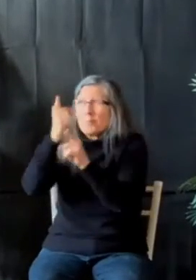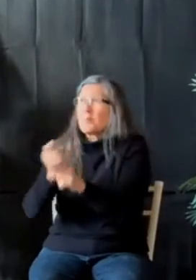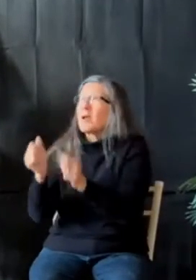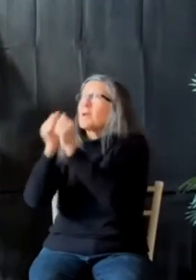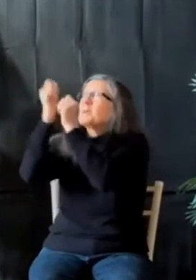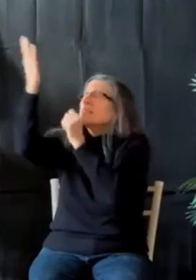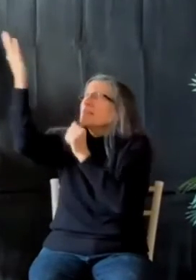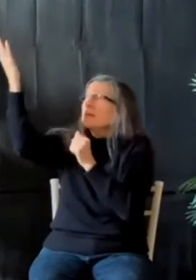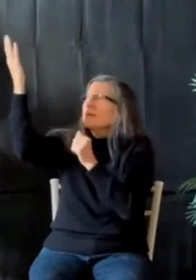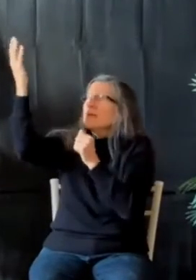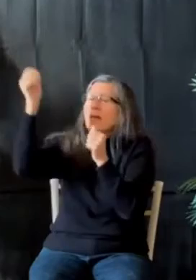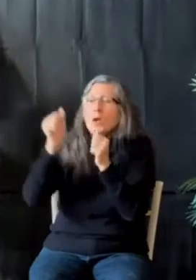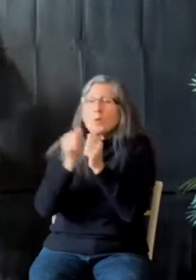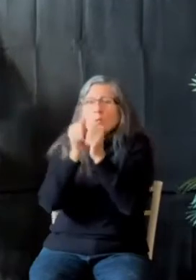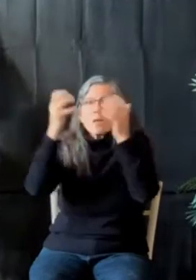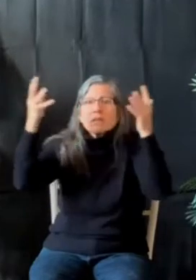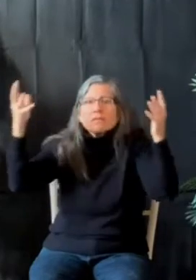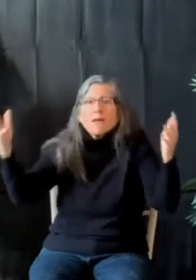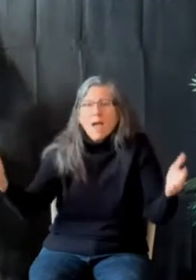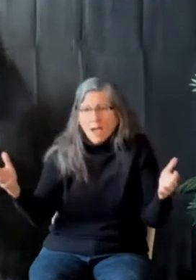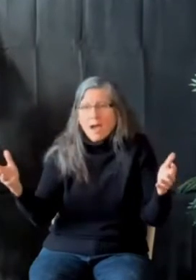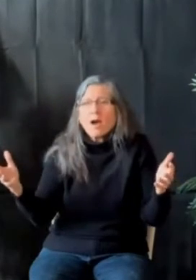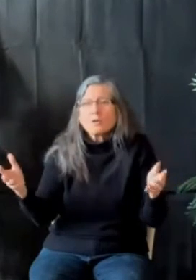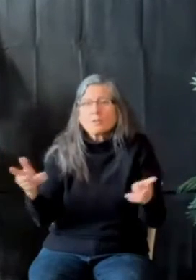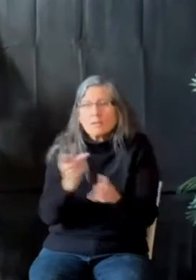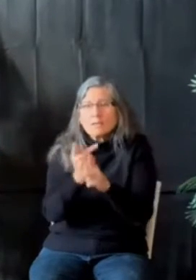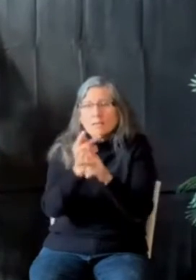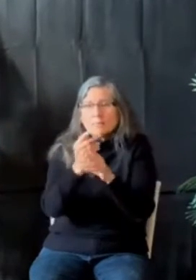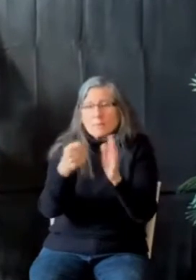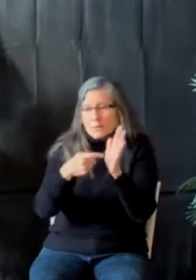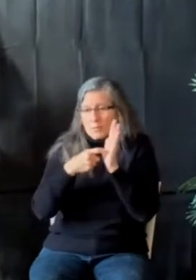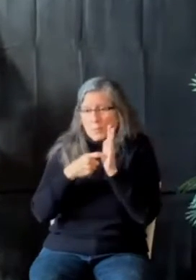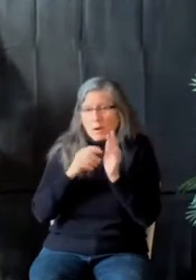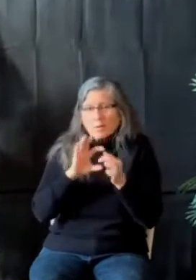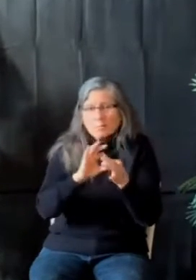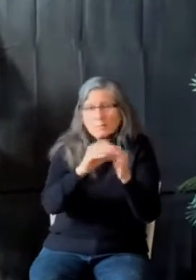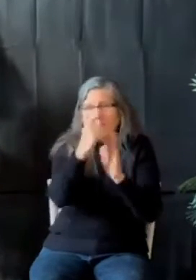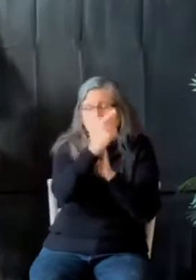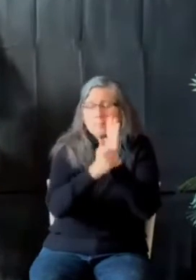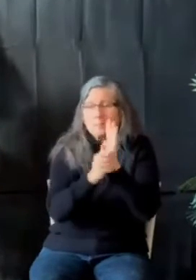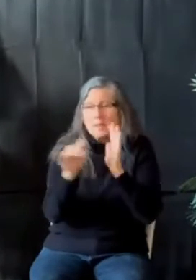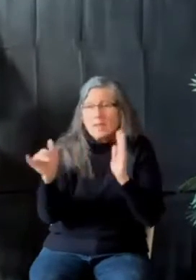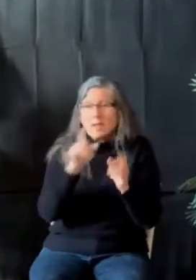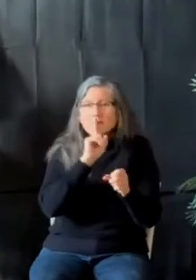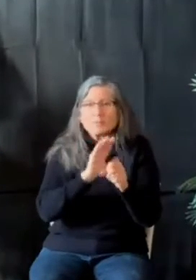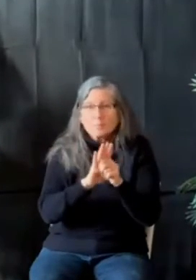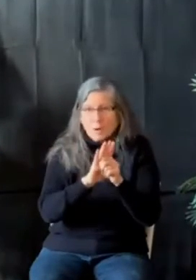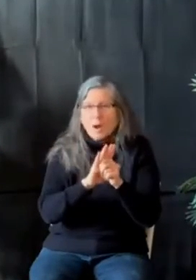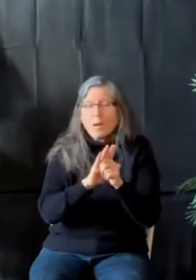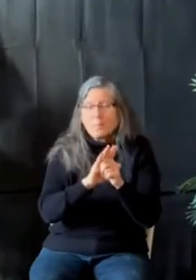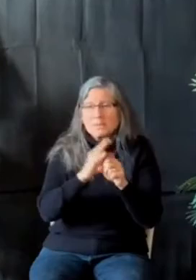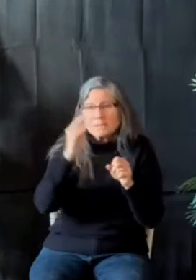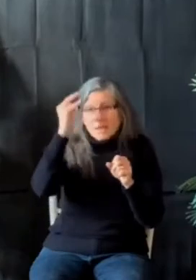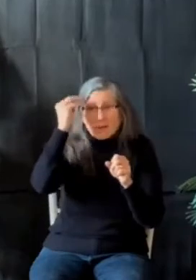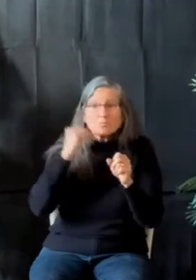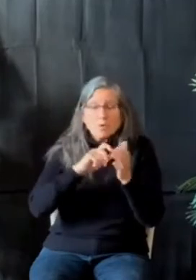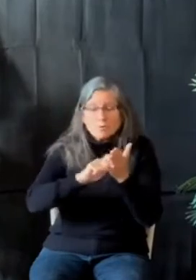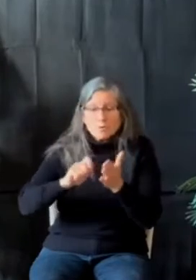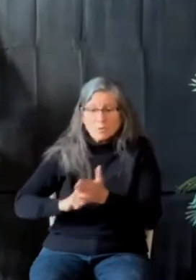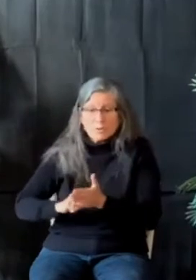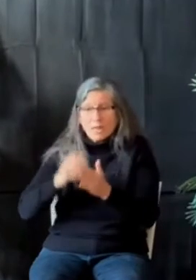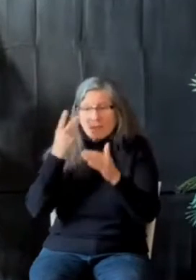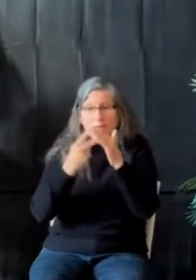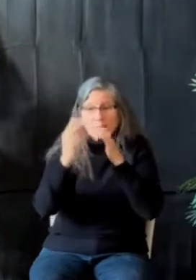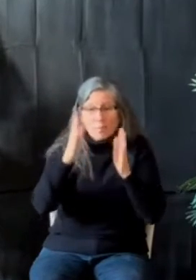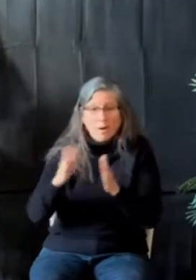Him without keeping the requirements of the law, as was promised in the writings of Moses and the prophets long